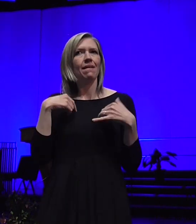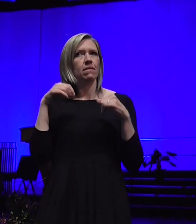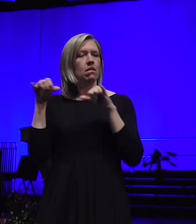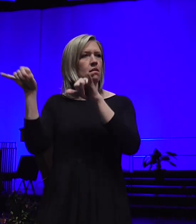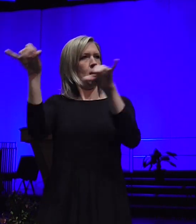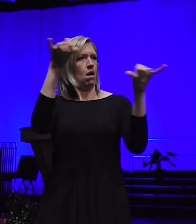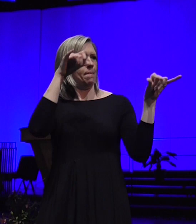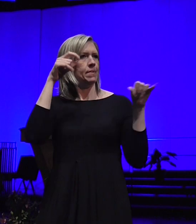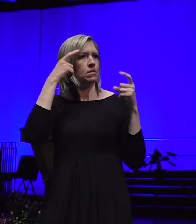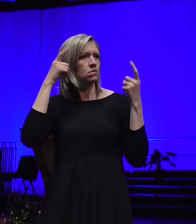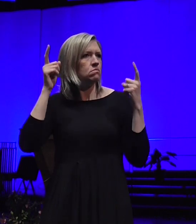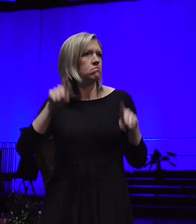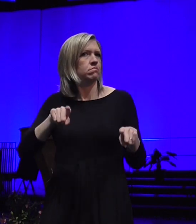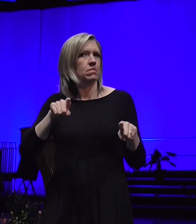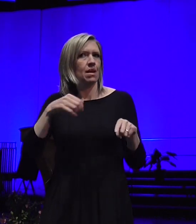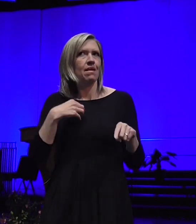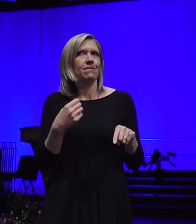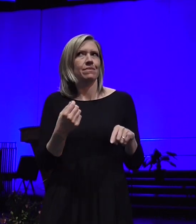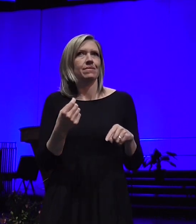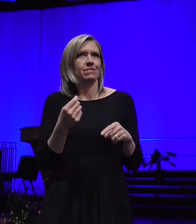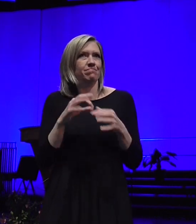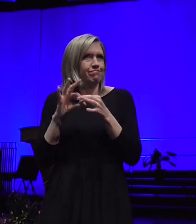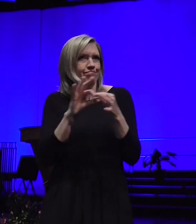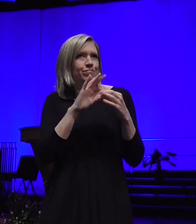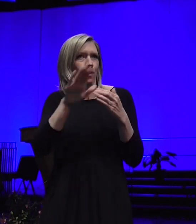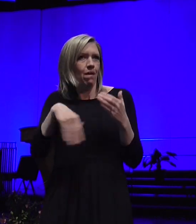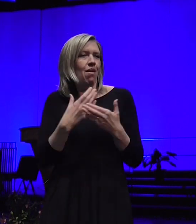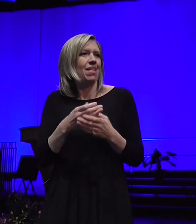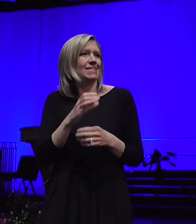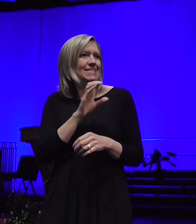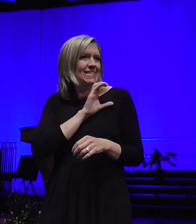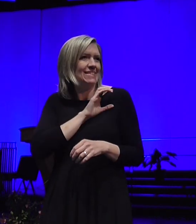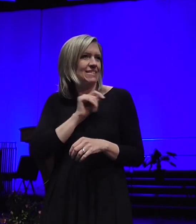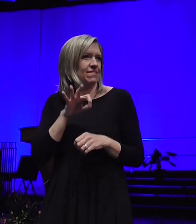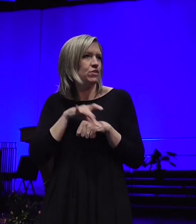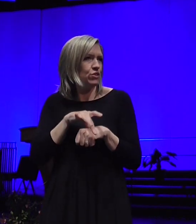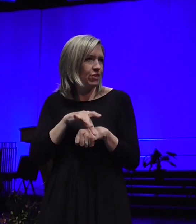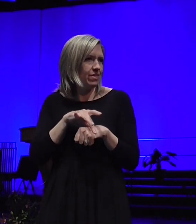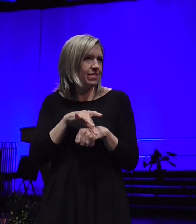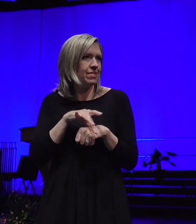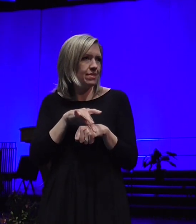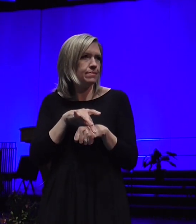common thing, is that we're all citizens on the earth here. And